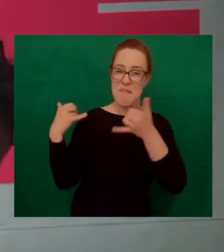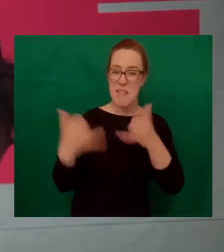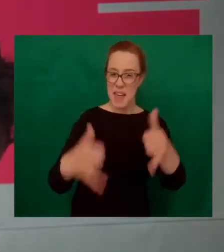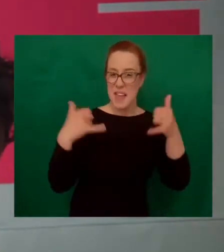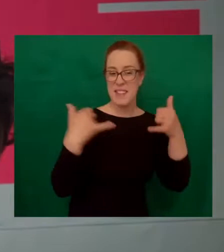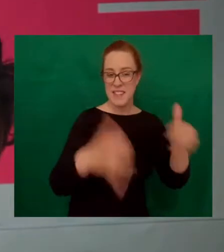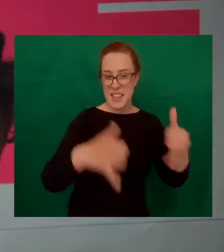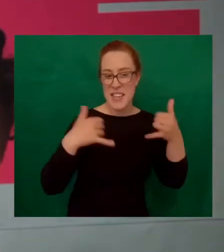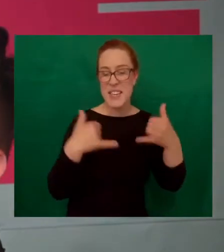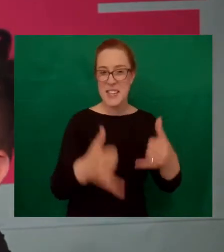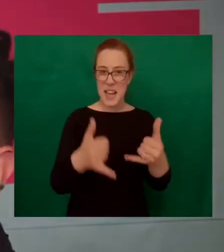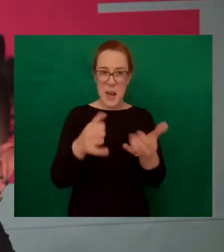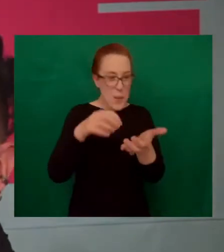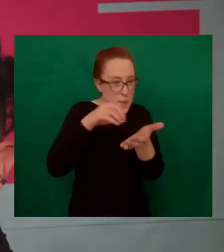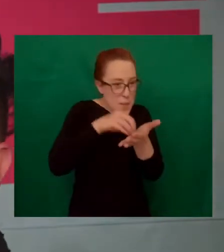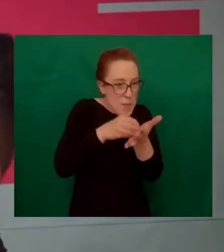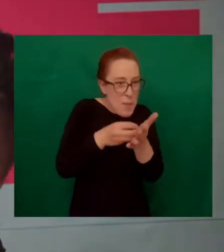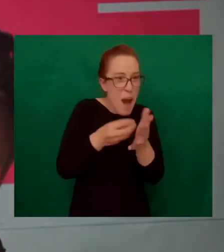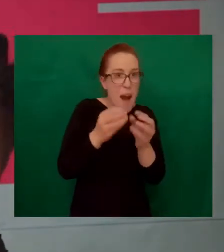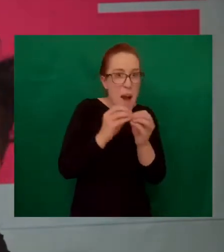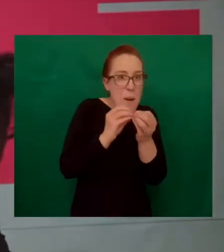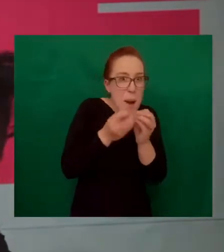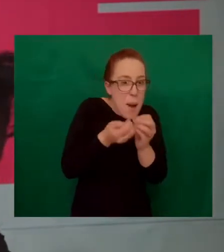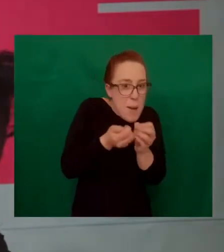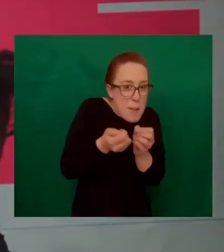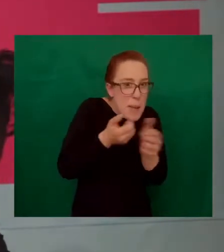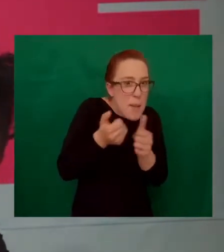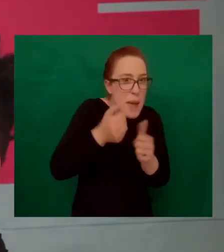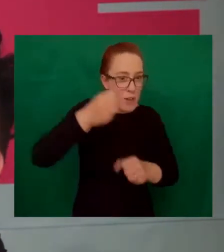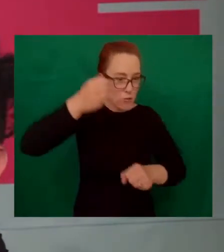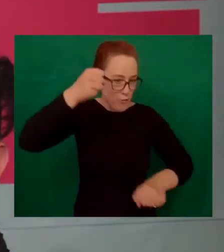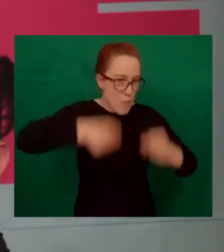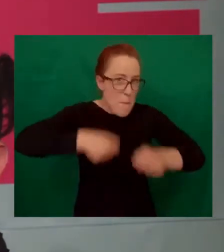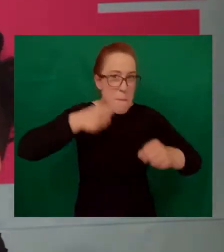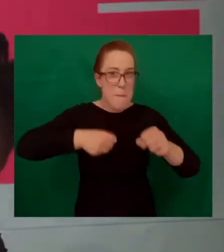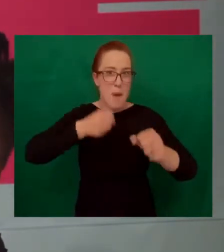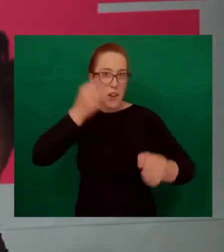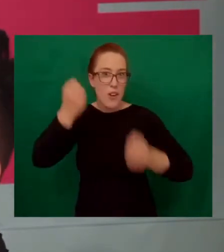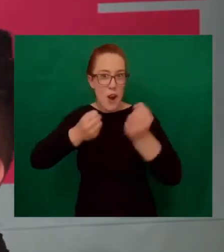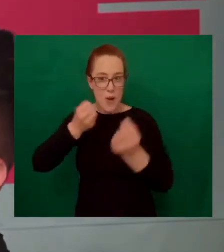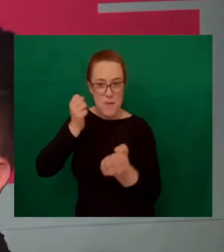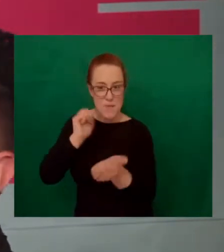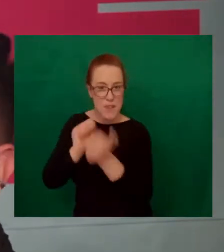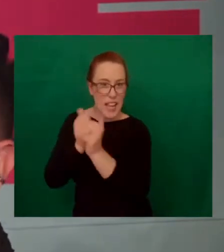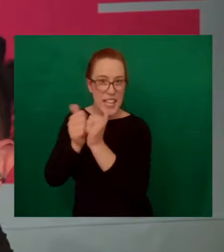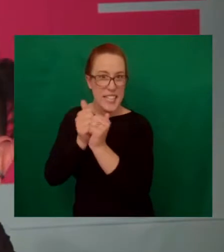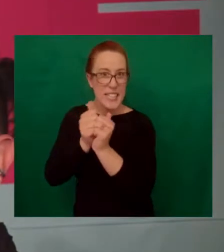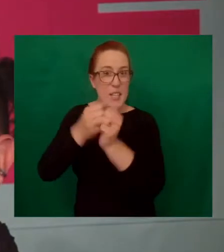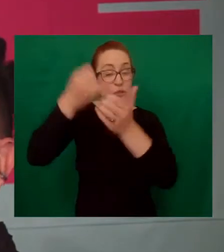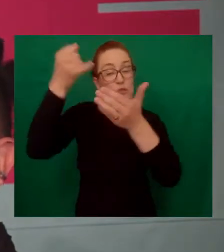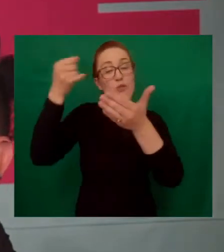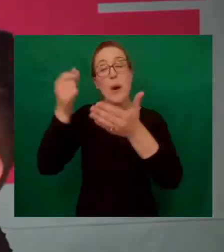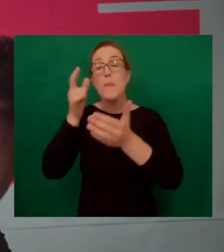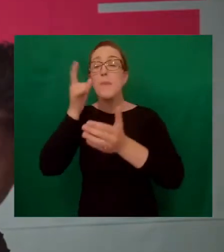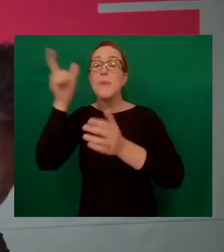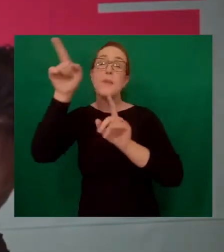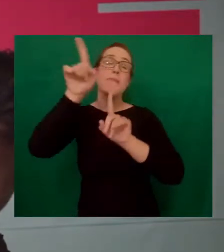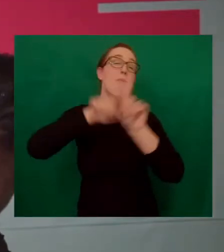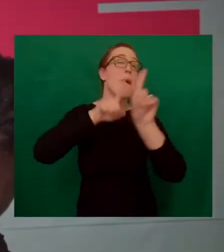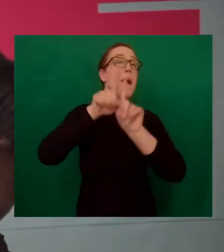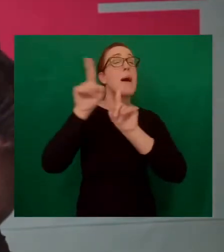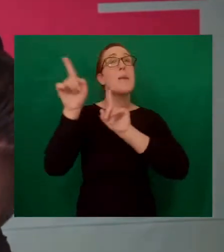playing. I build marble runs and play my drums. I'm racing cars and drawing moons and